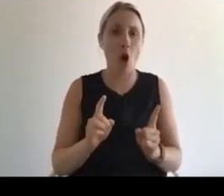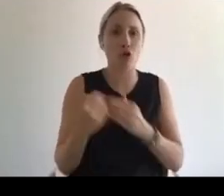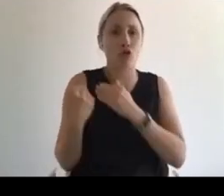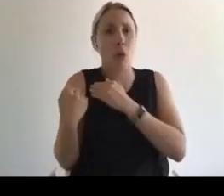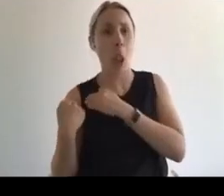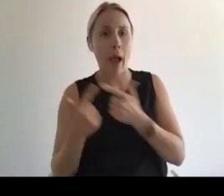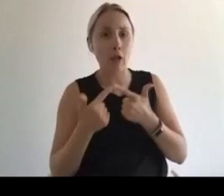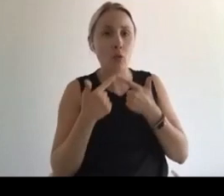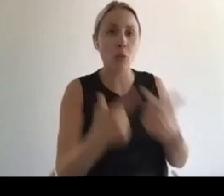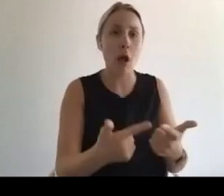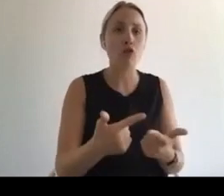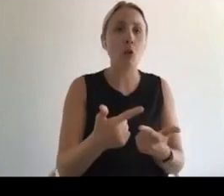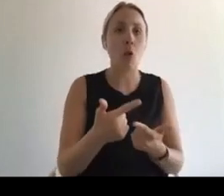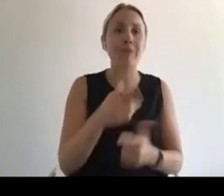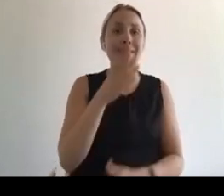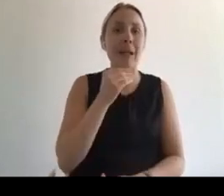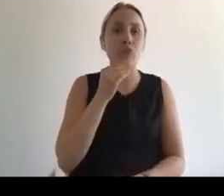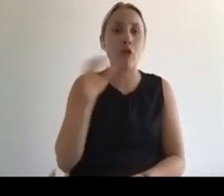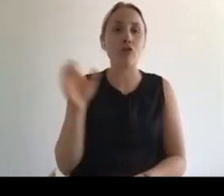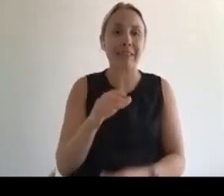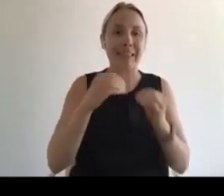and agency staff.